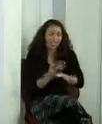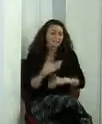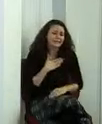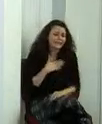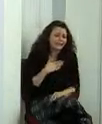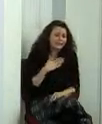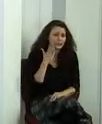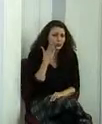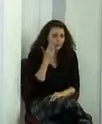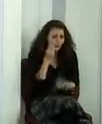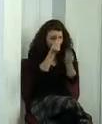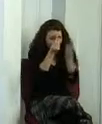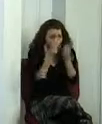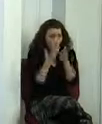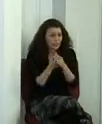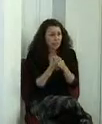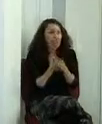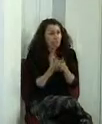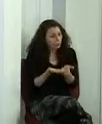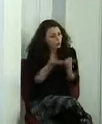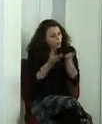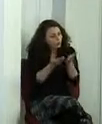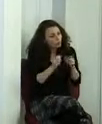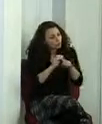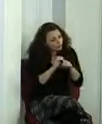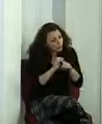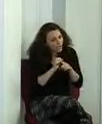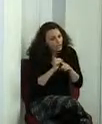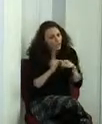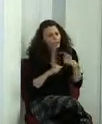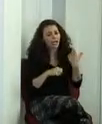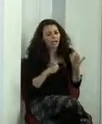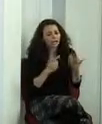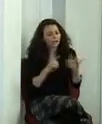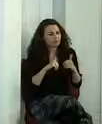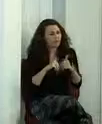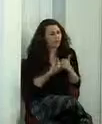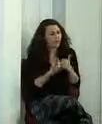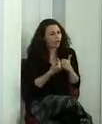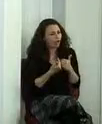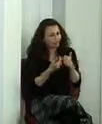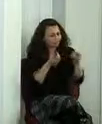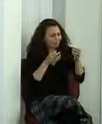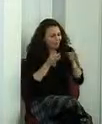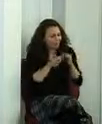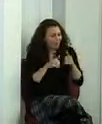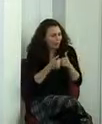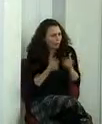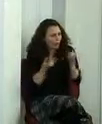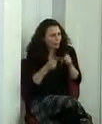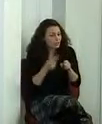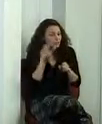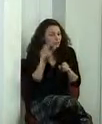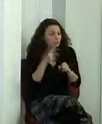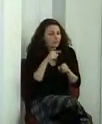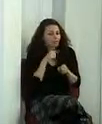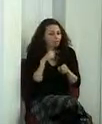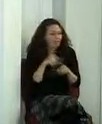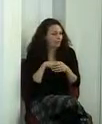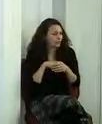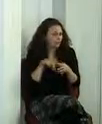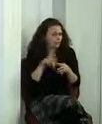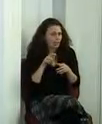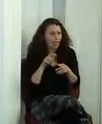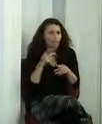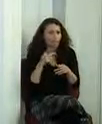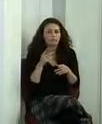know. You'll be receiving training and about how that happens for us. But please see Reverend Dr. Pat or Dean Kofi this morning.